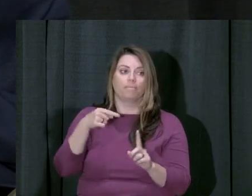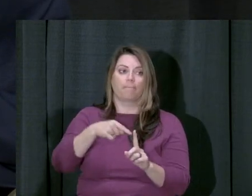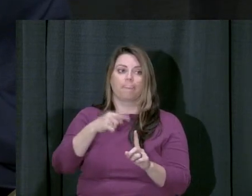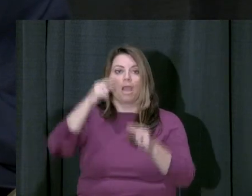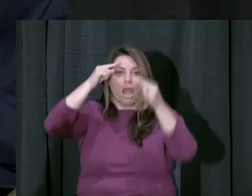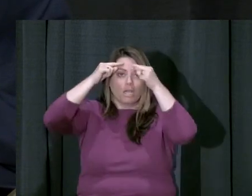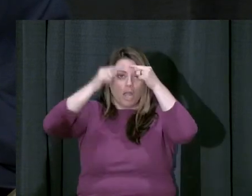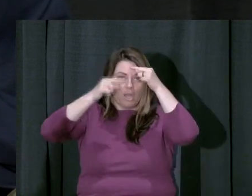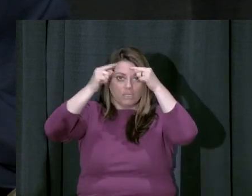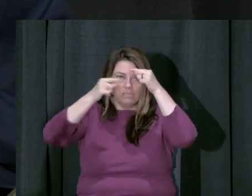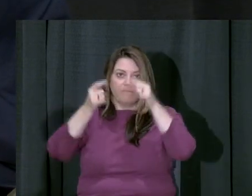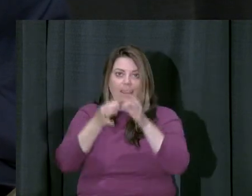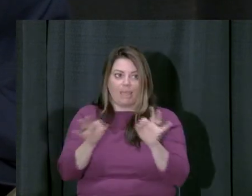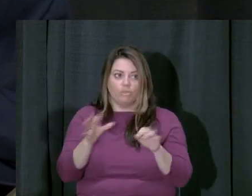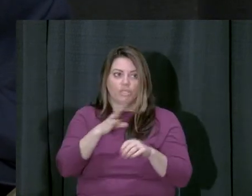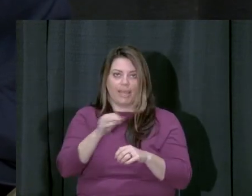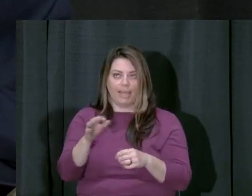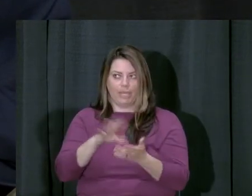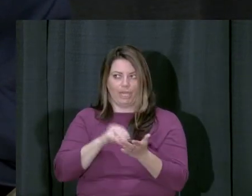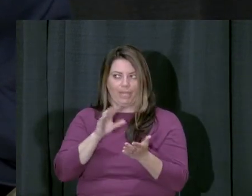particularly intellectual disabilities.